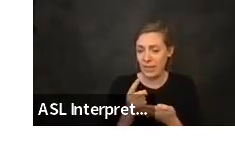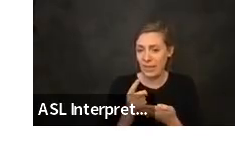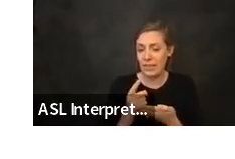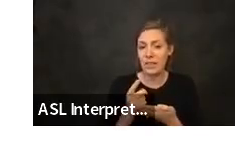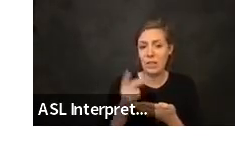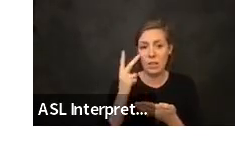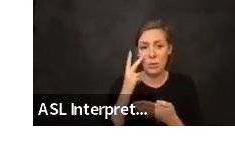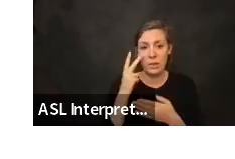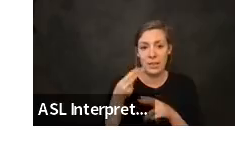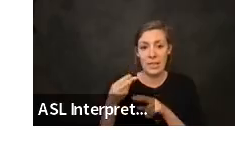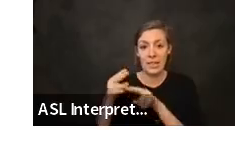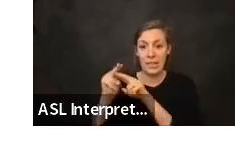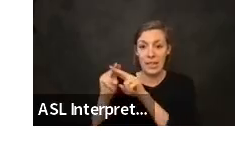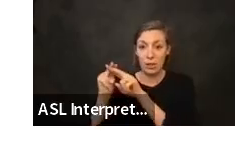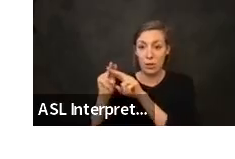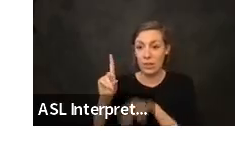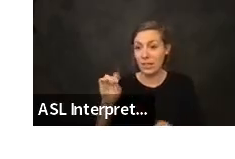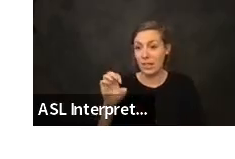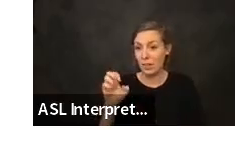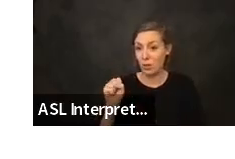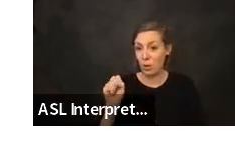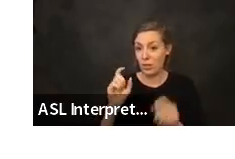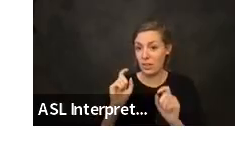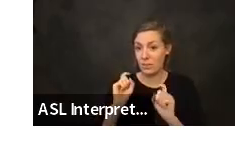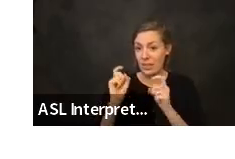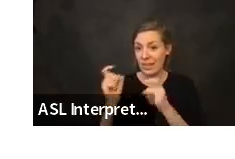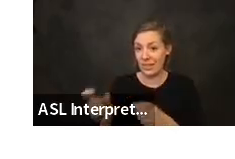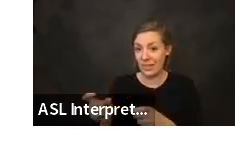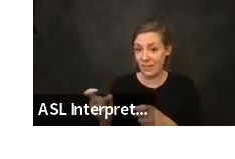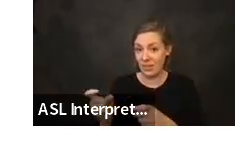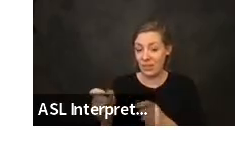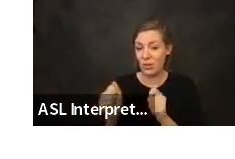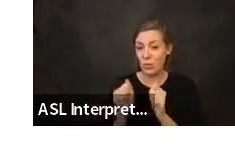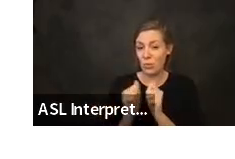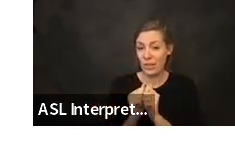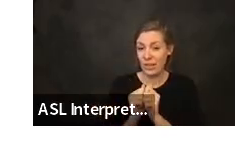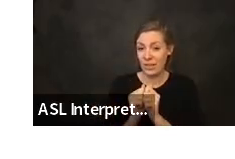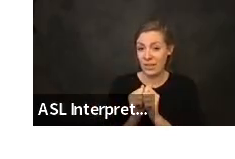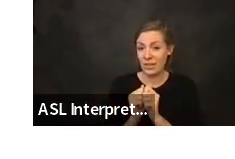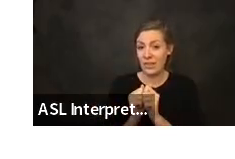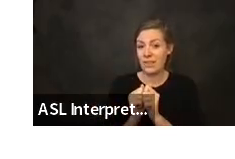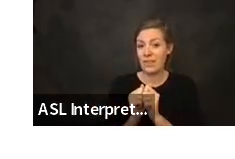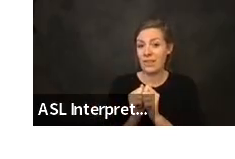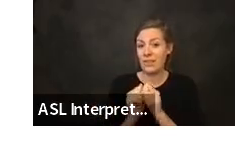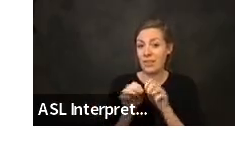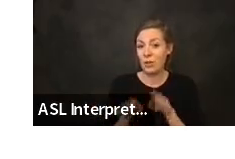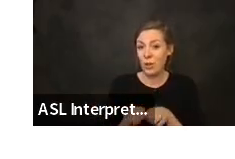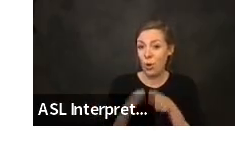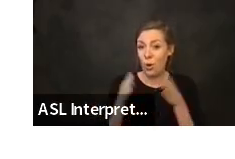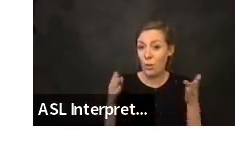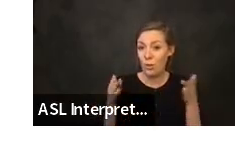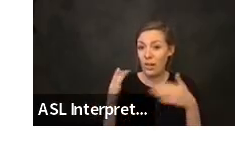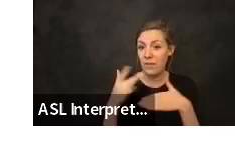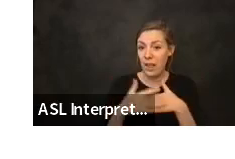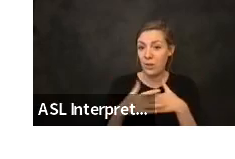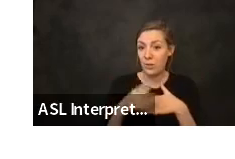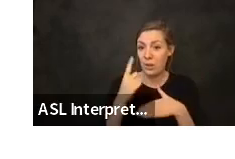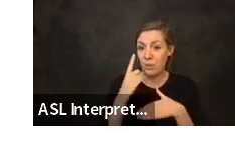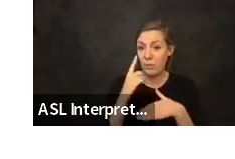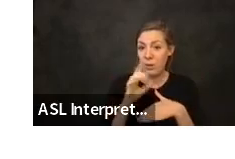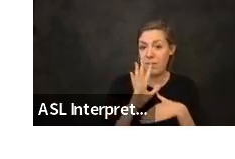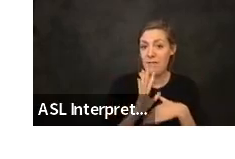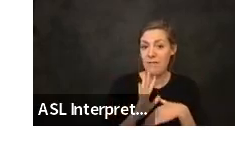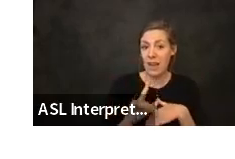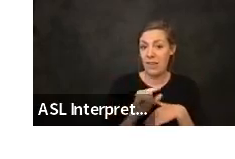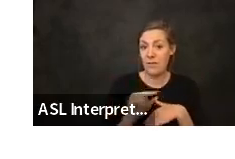seen an increase in doses being administered with the opening of eligibility to the 5 to